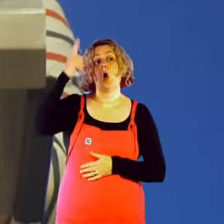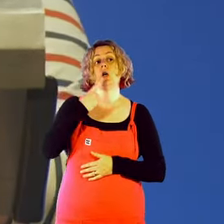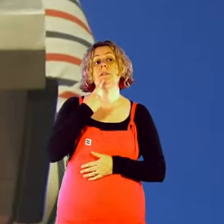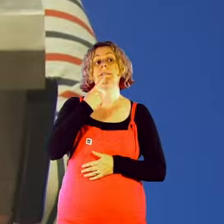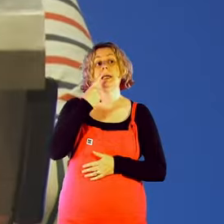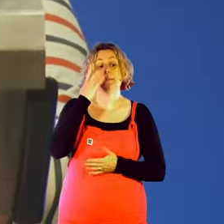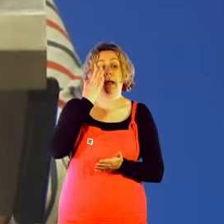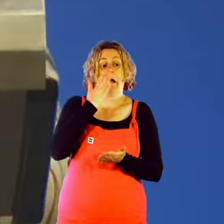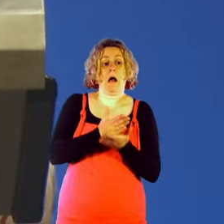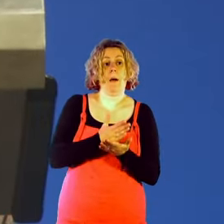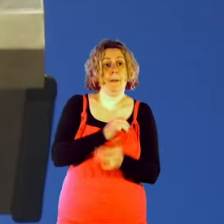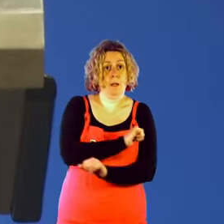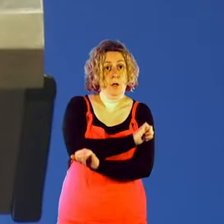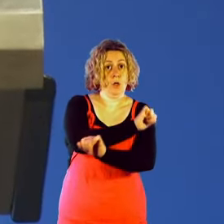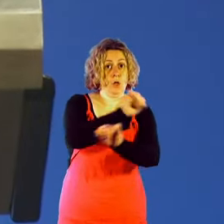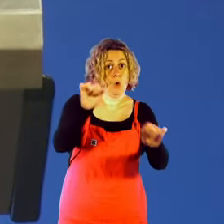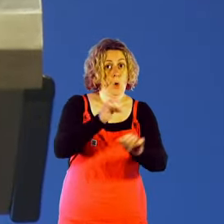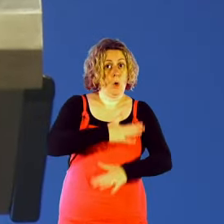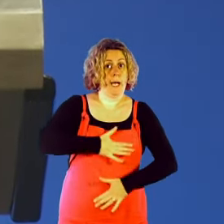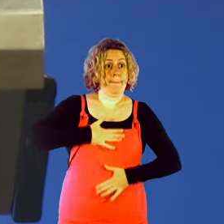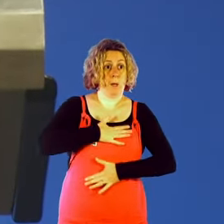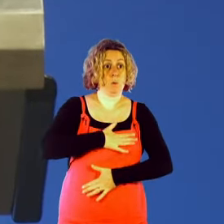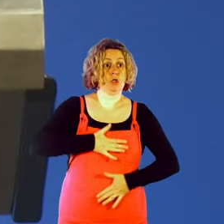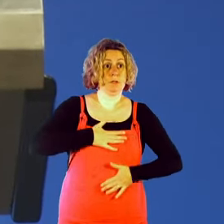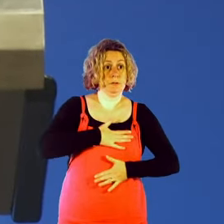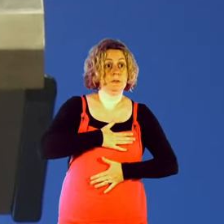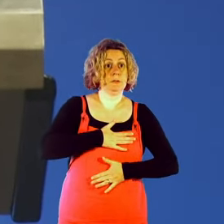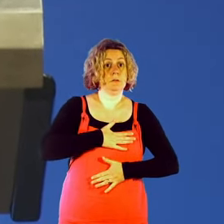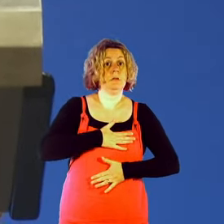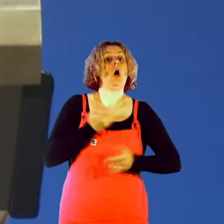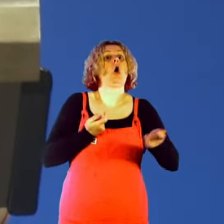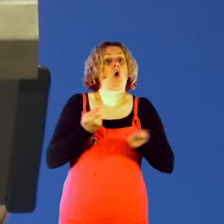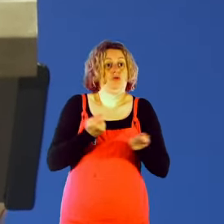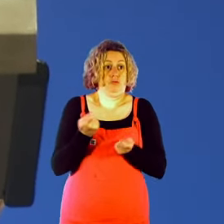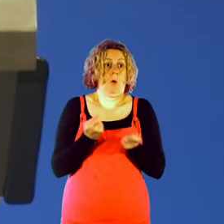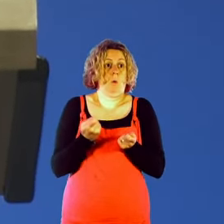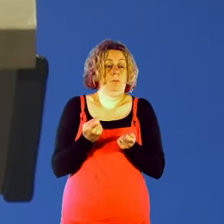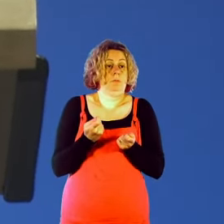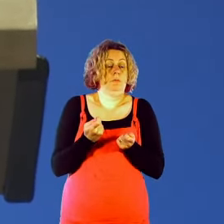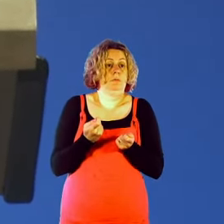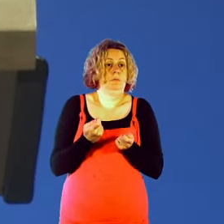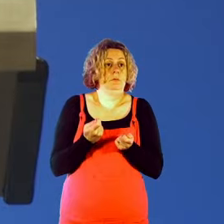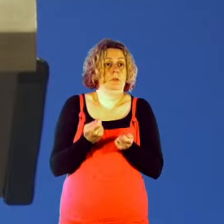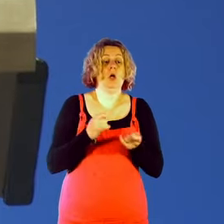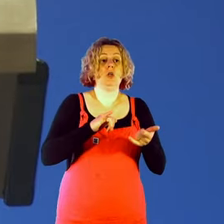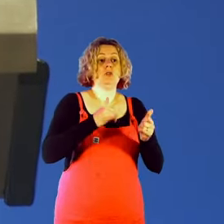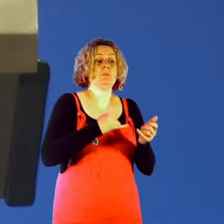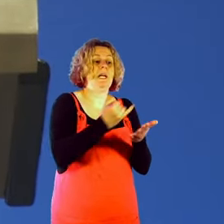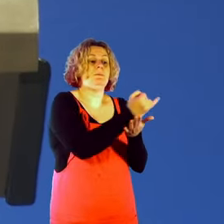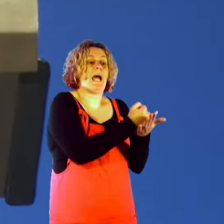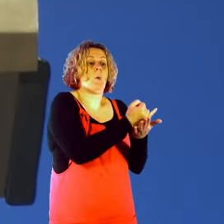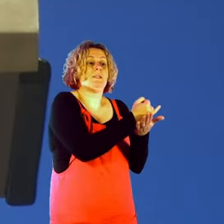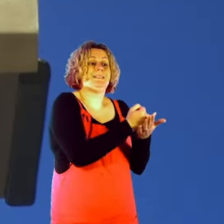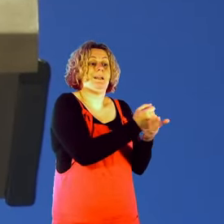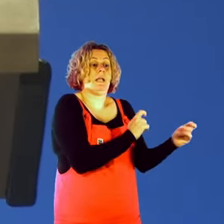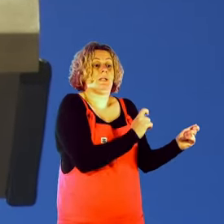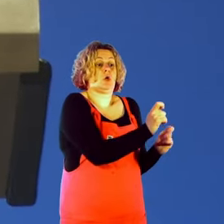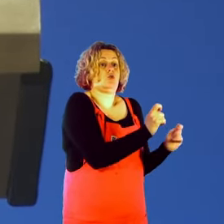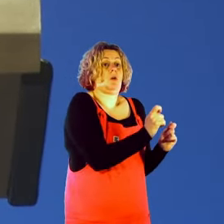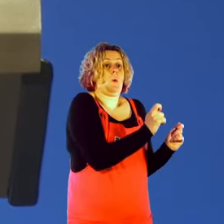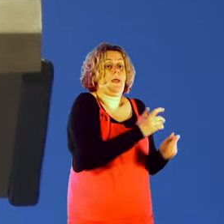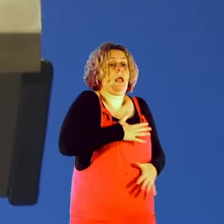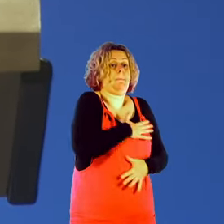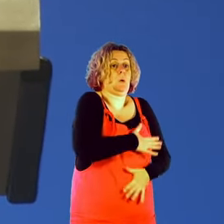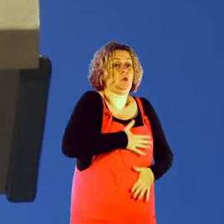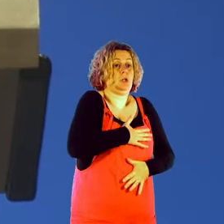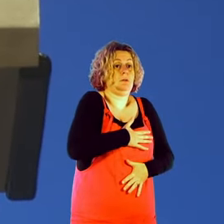the control, very often, of our sinful nature. But if you are a Christian, they are also under the control